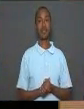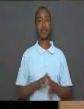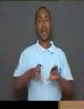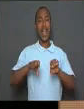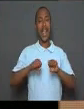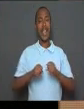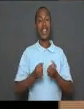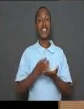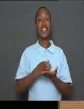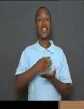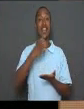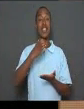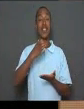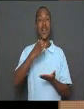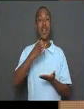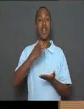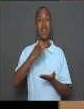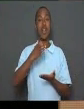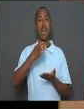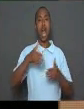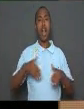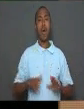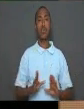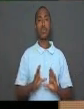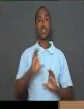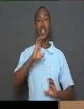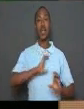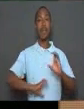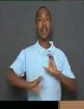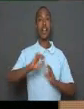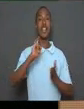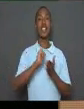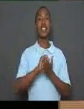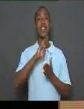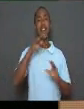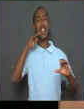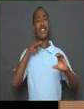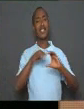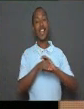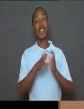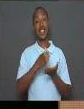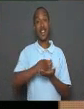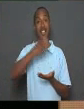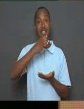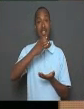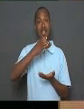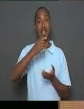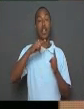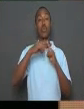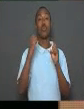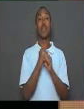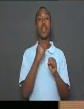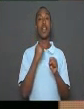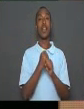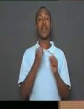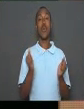Breaking the glass vial allows the chemicals that are inside the glass to mix